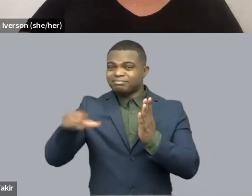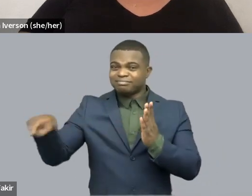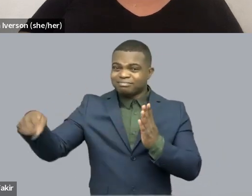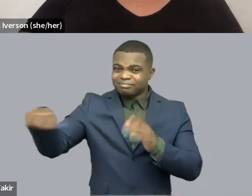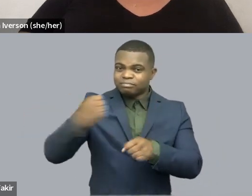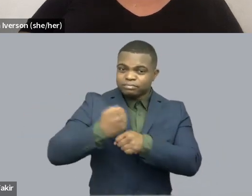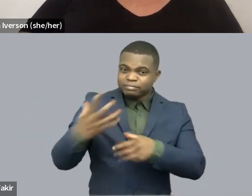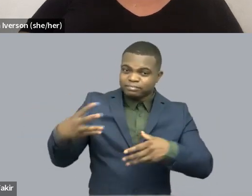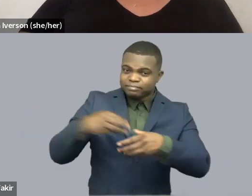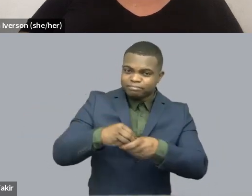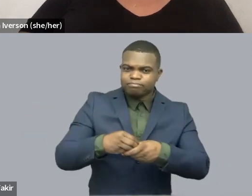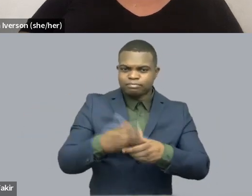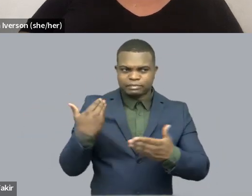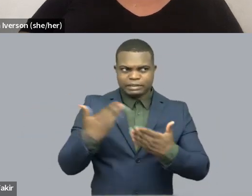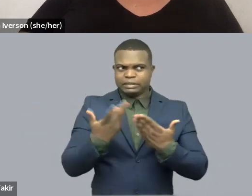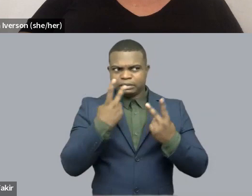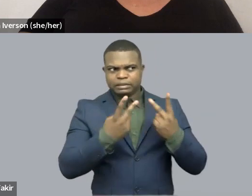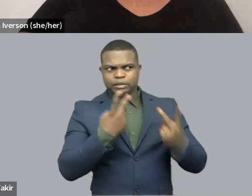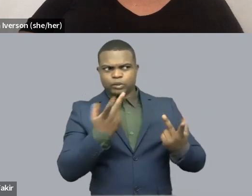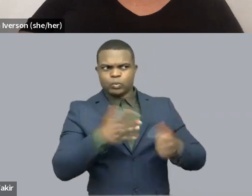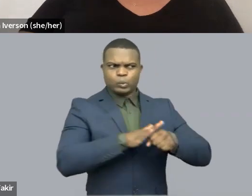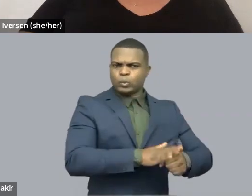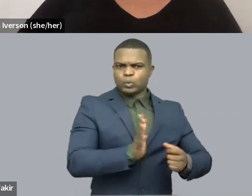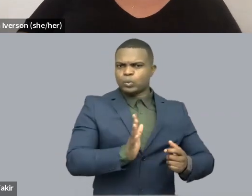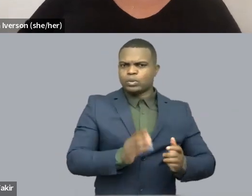there. I've been monologuing for a while. I really appreciate this conversation.